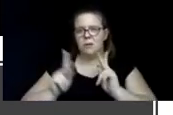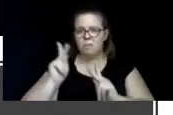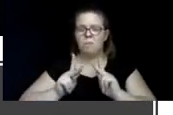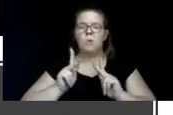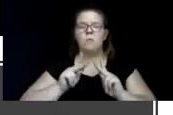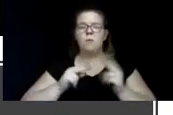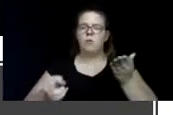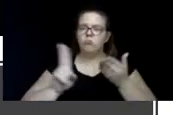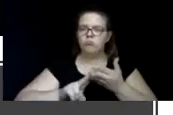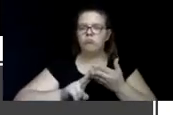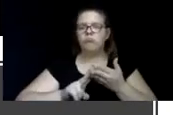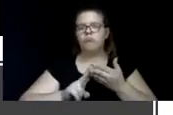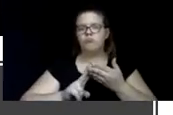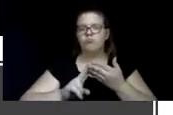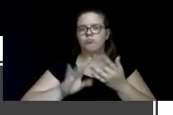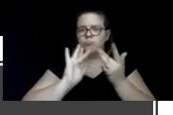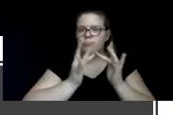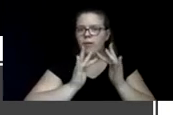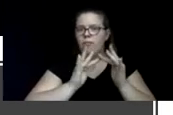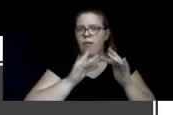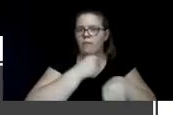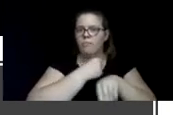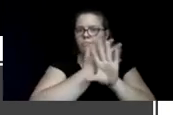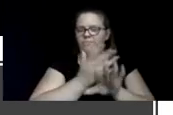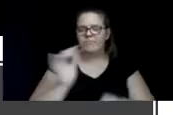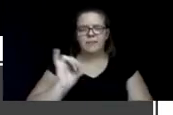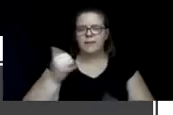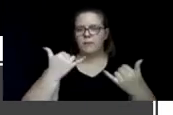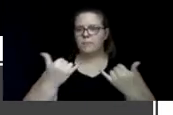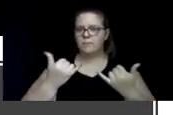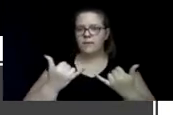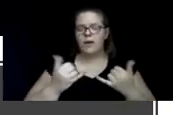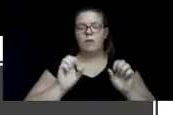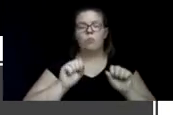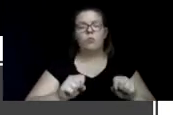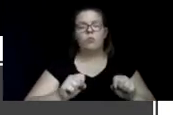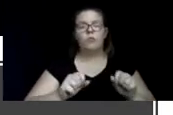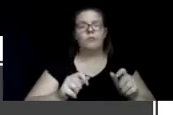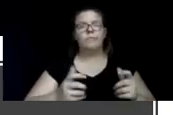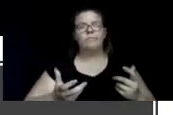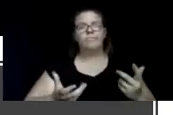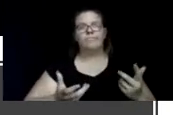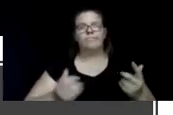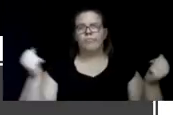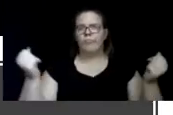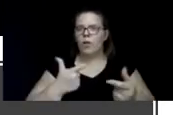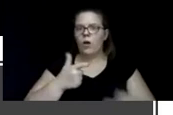a virtual video conference, much like we're doing today, and all the microphones would be open, and